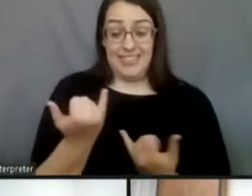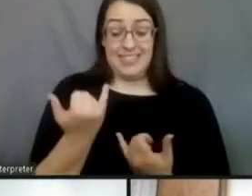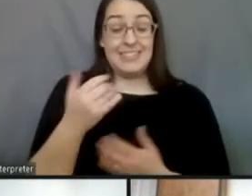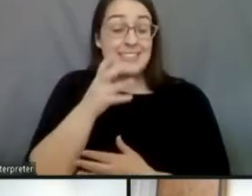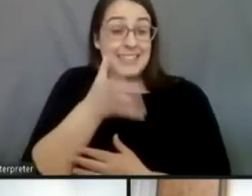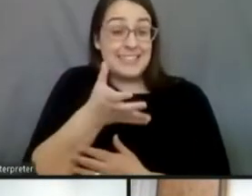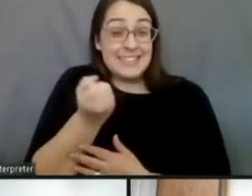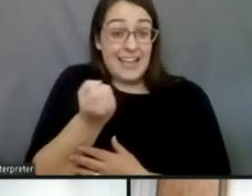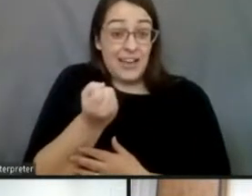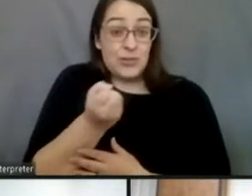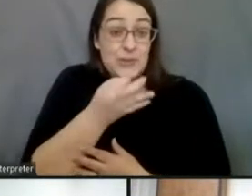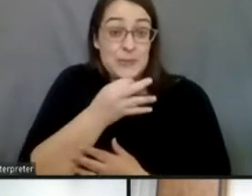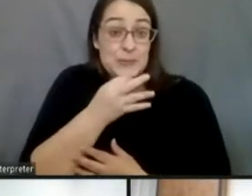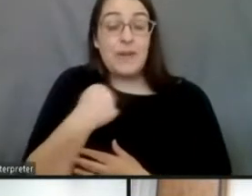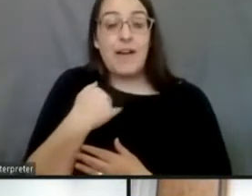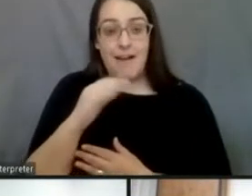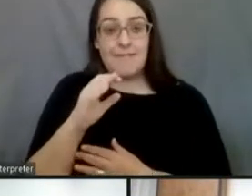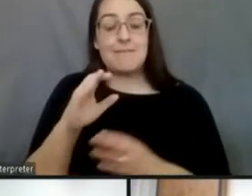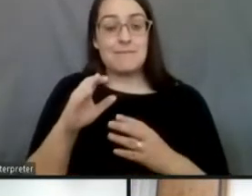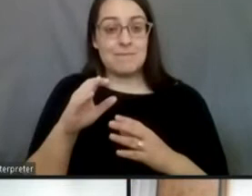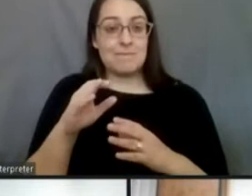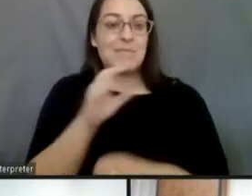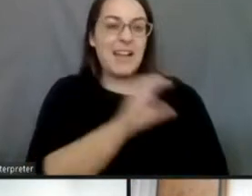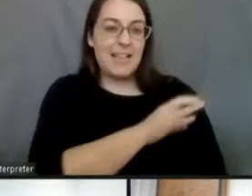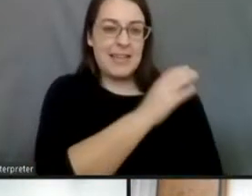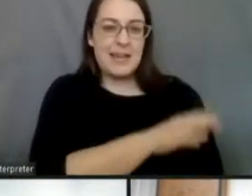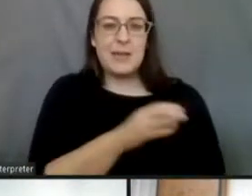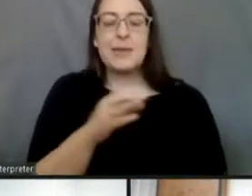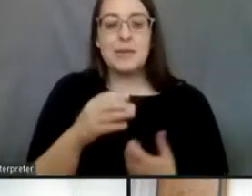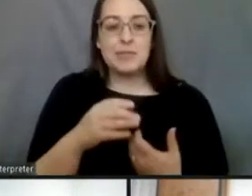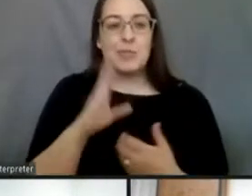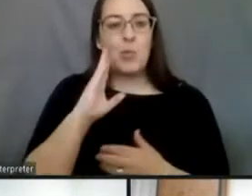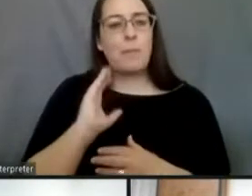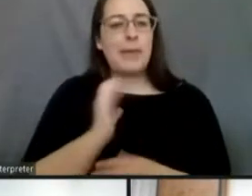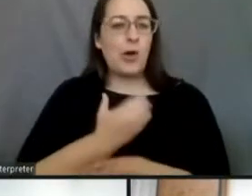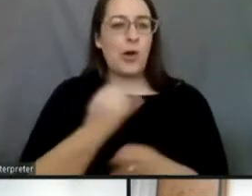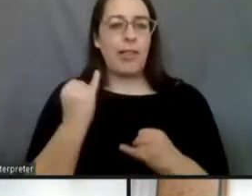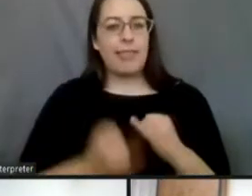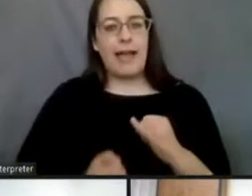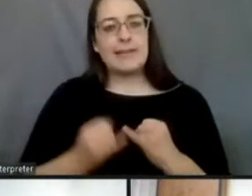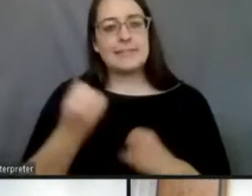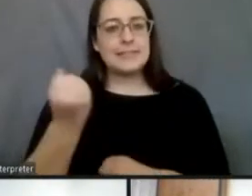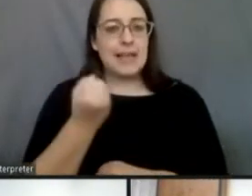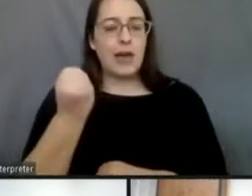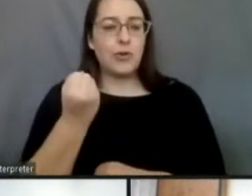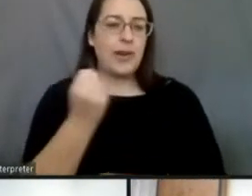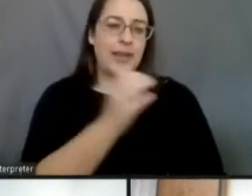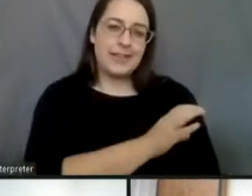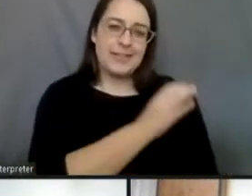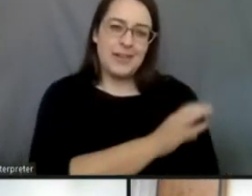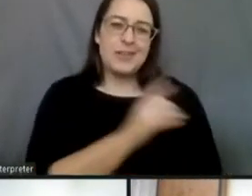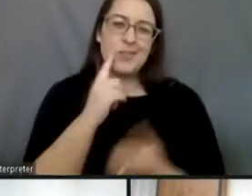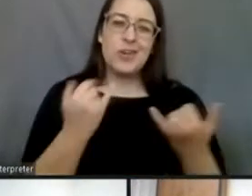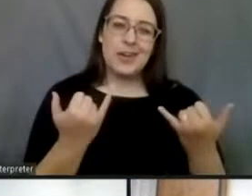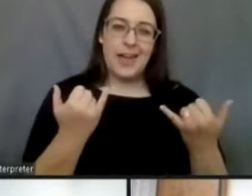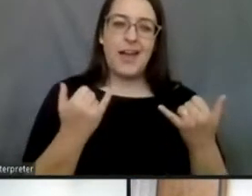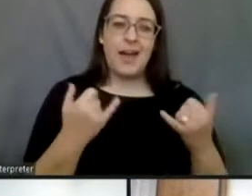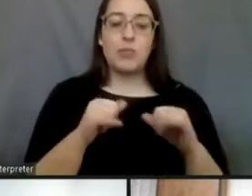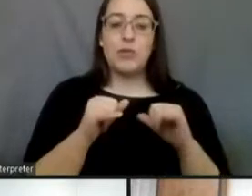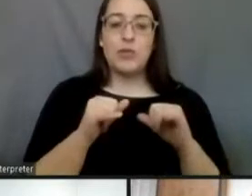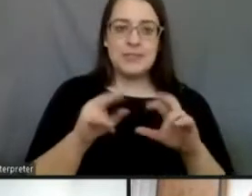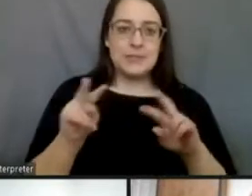Saturday. Because we've seen some decreased demand, that will be our last Saturday clinic for now, and we'll continue to watch,